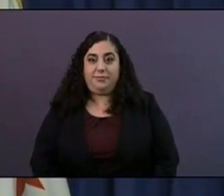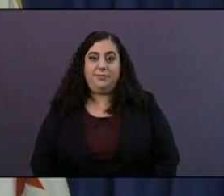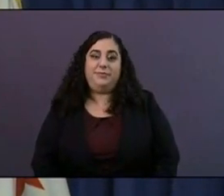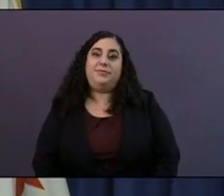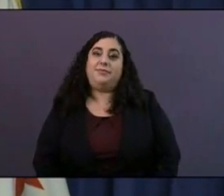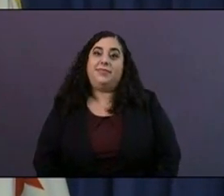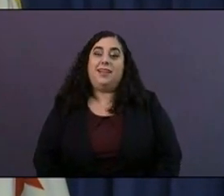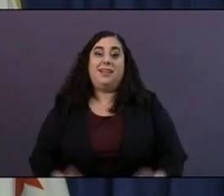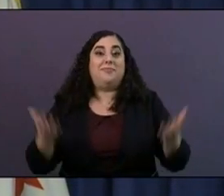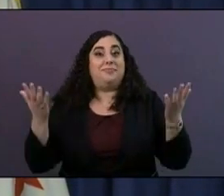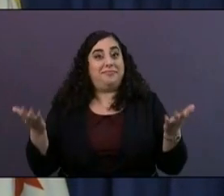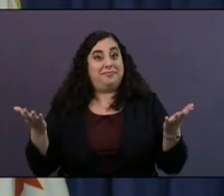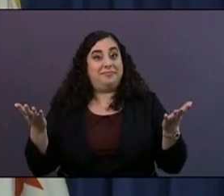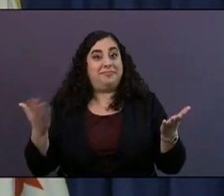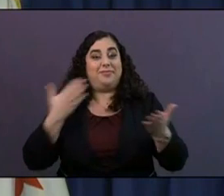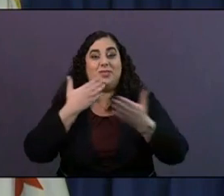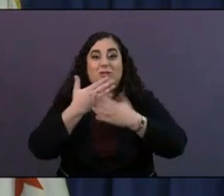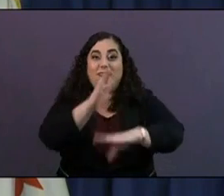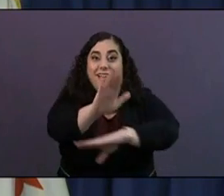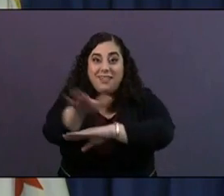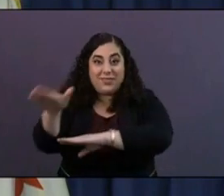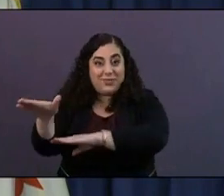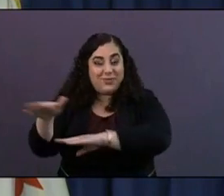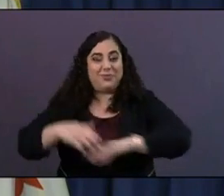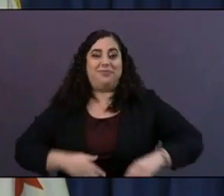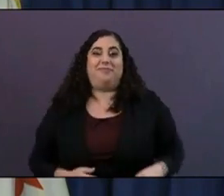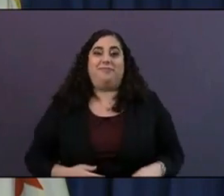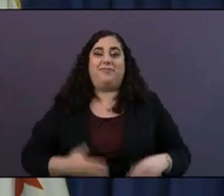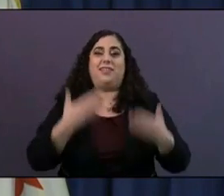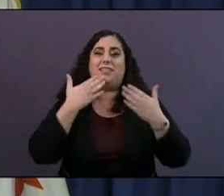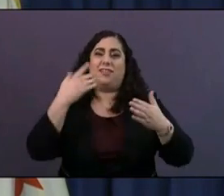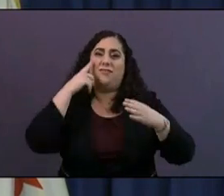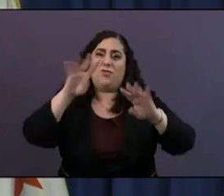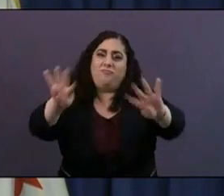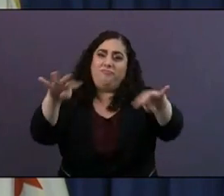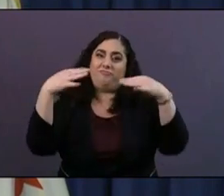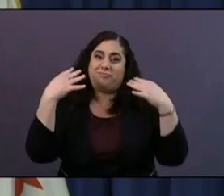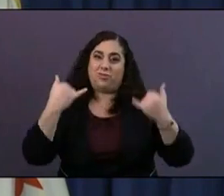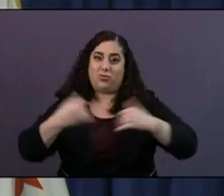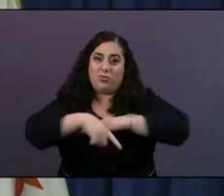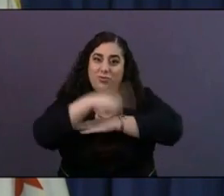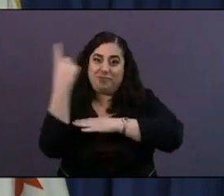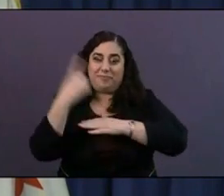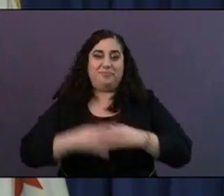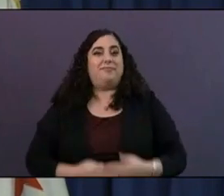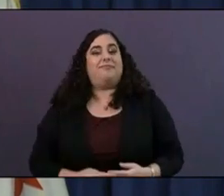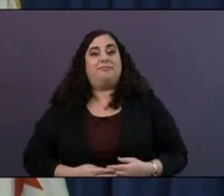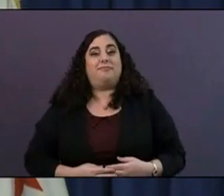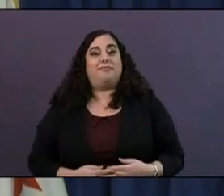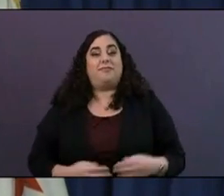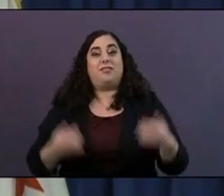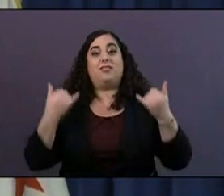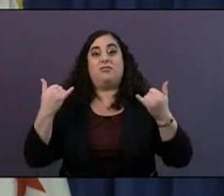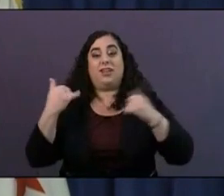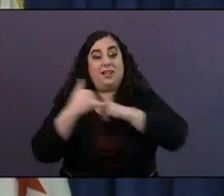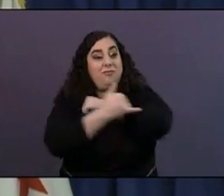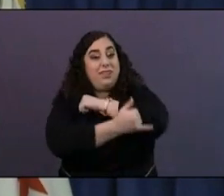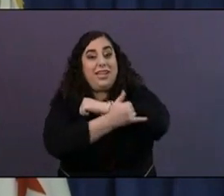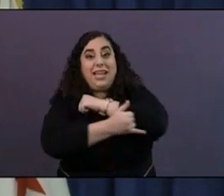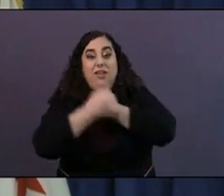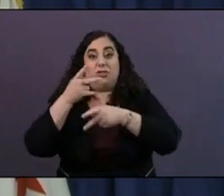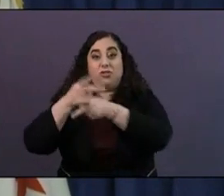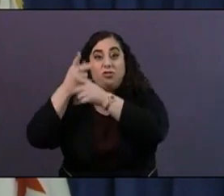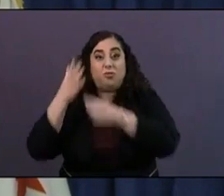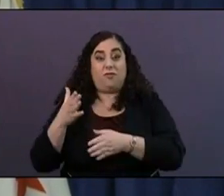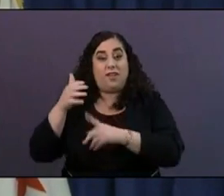Well, good afternoon. Thank you all for joining us. Today, I'm pleased to be joined by County Supervisor Jacob, who's going to be